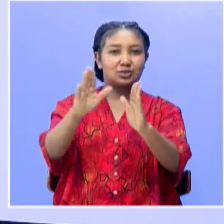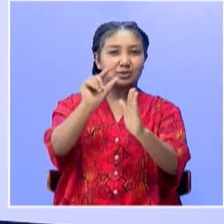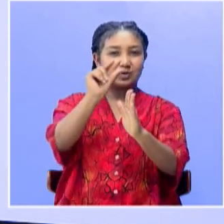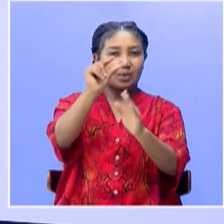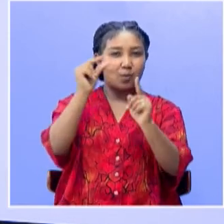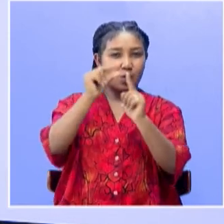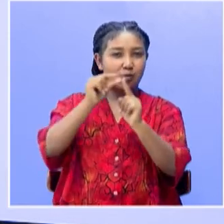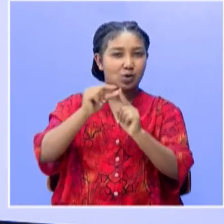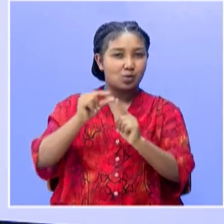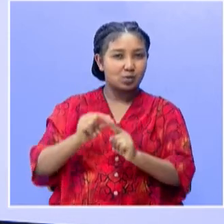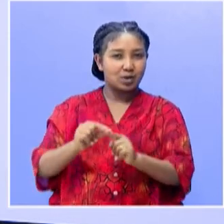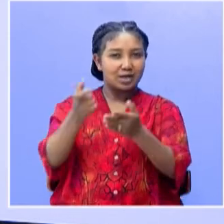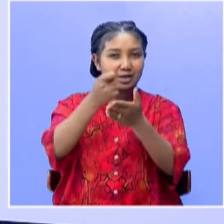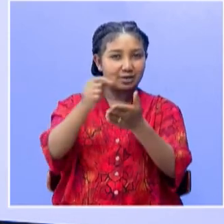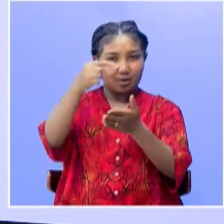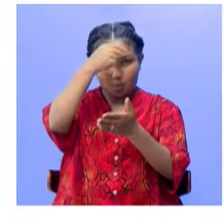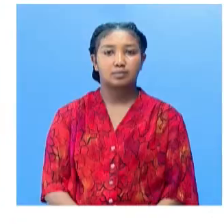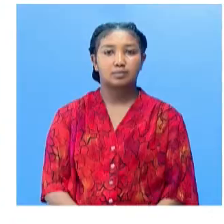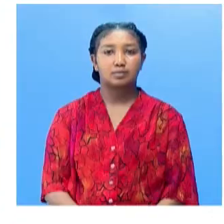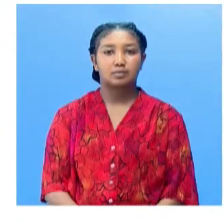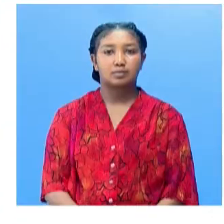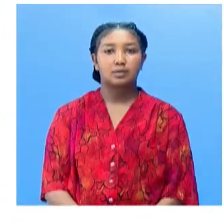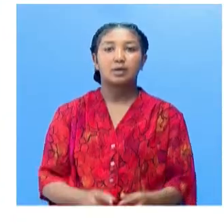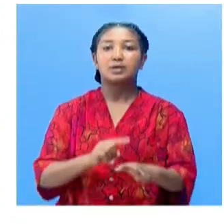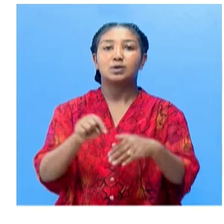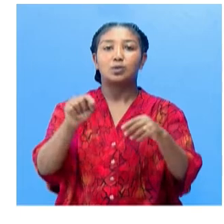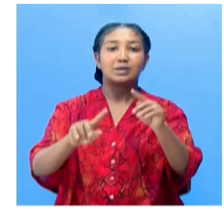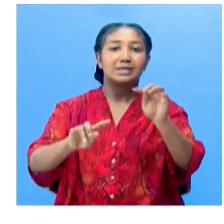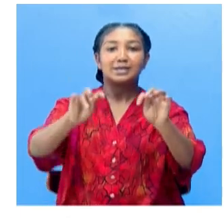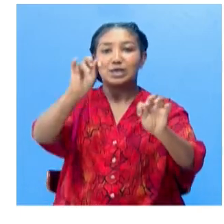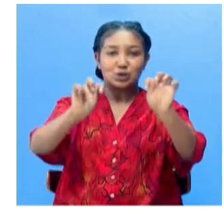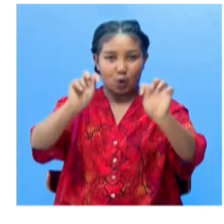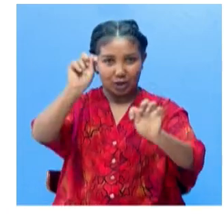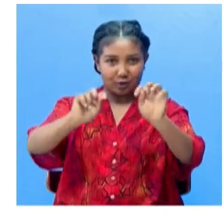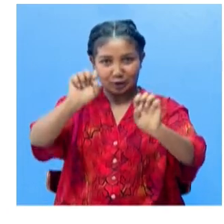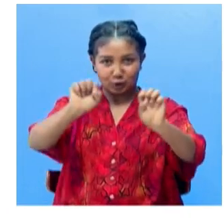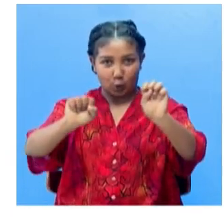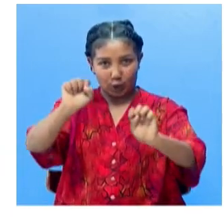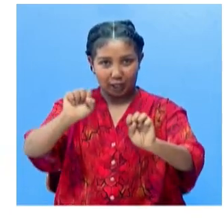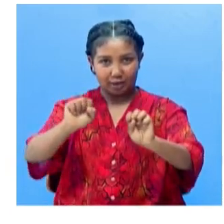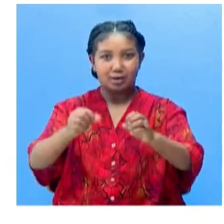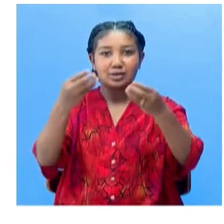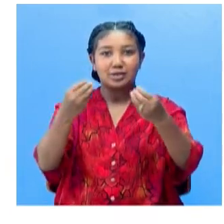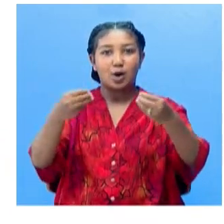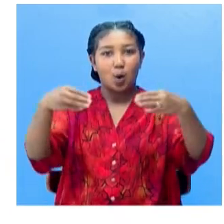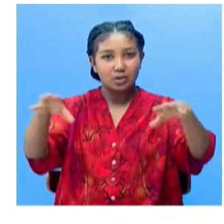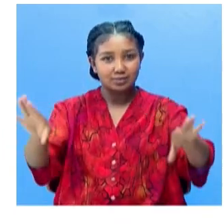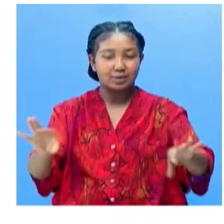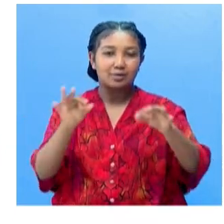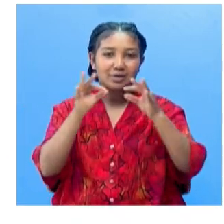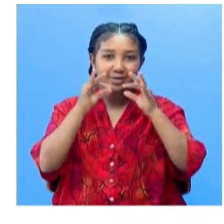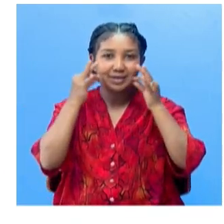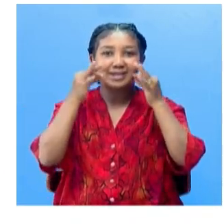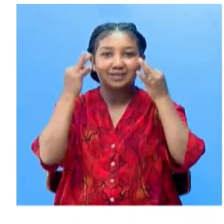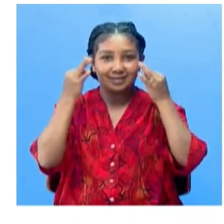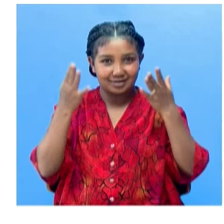of the words that are written in bold, all right? So my story is The Lost Kitten.